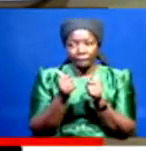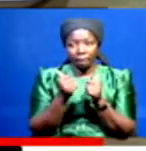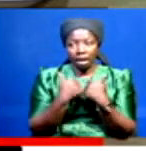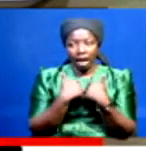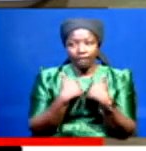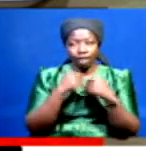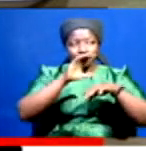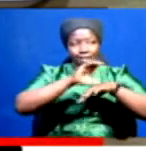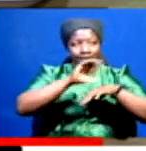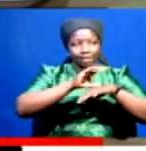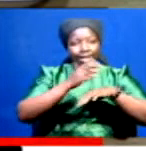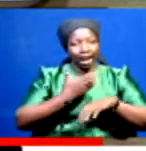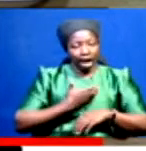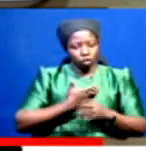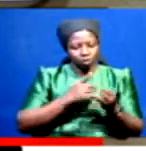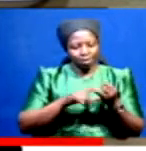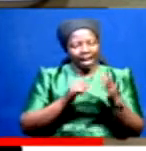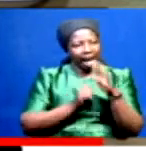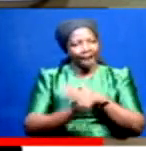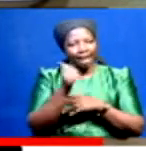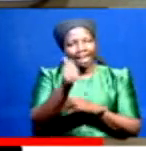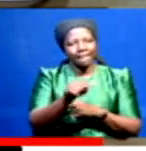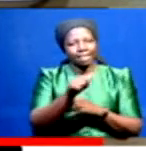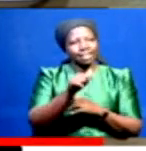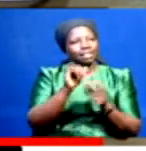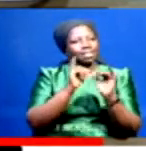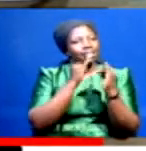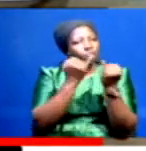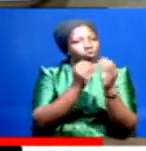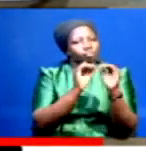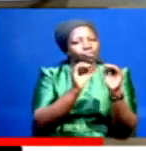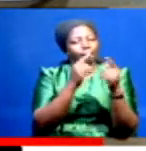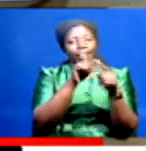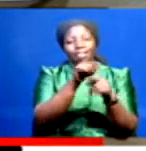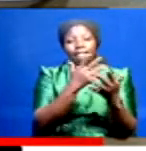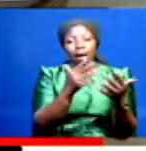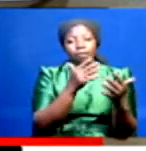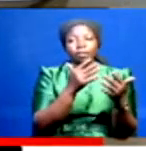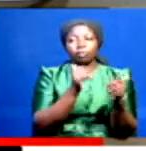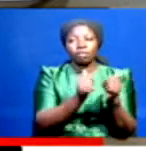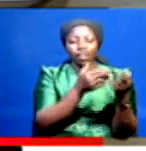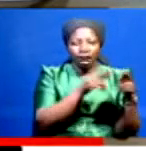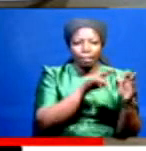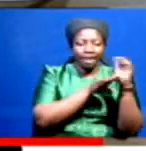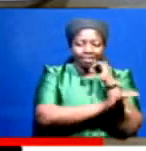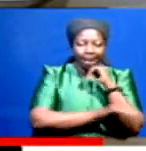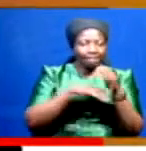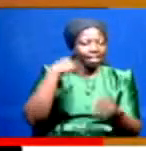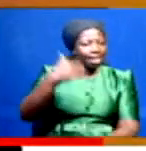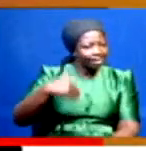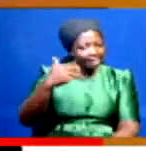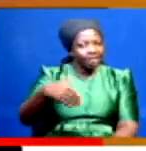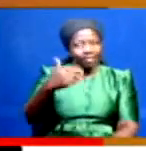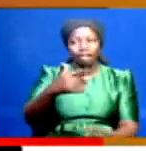church councils. They're not under any umbrella bodies. But this is something that has been happening in the country year in, year out. But hold the thought. Let's first of all